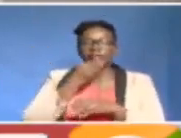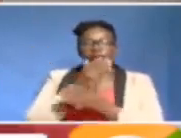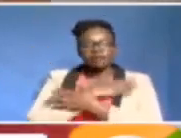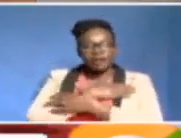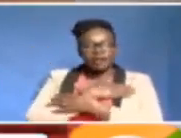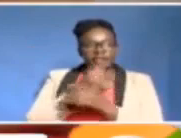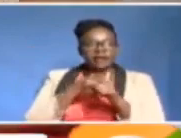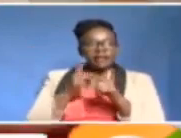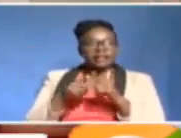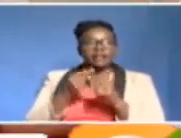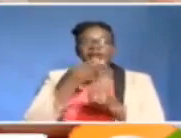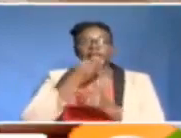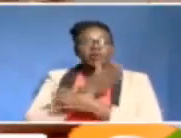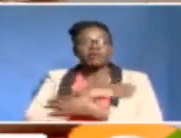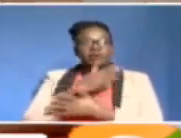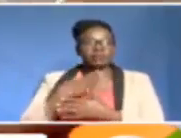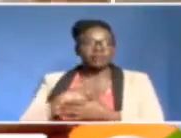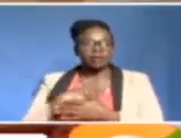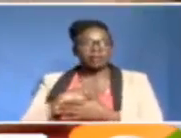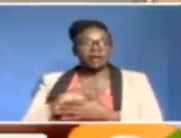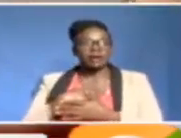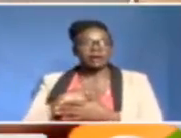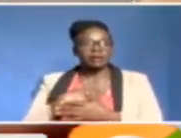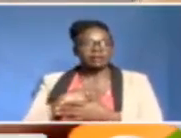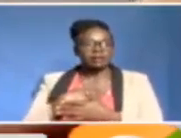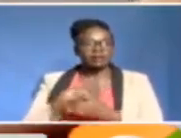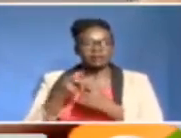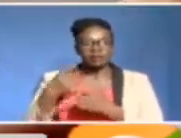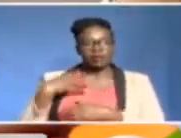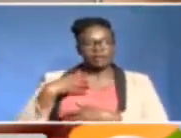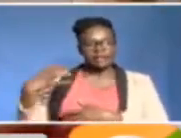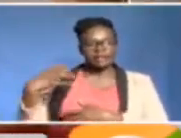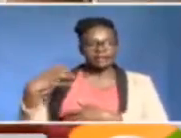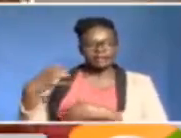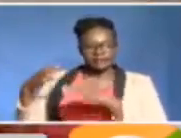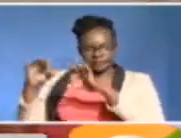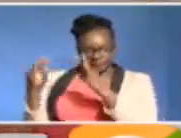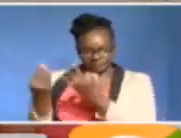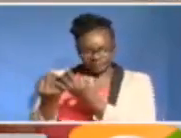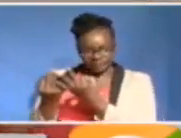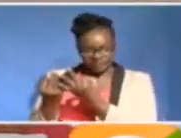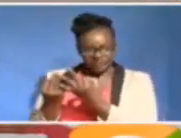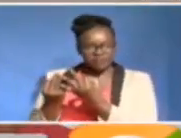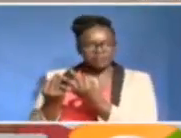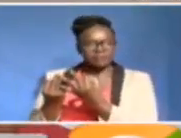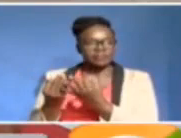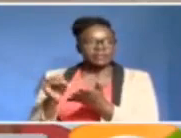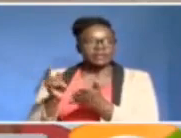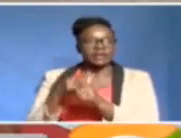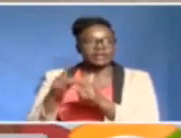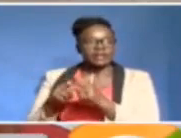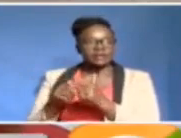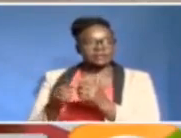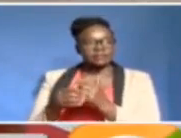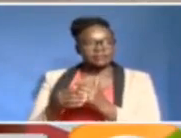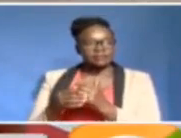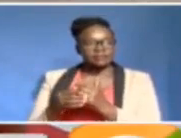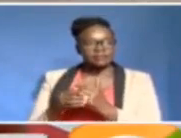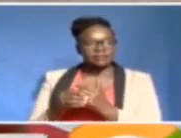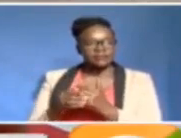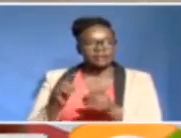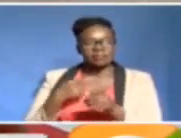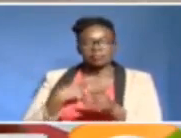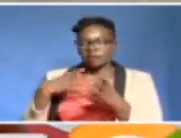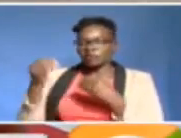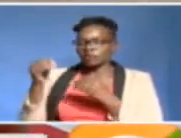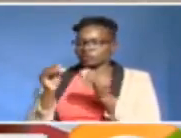from, I've been so lucky to get guys who are from well-off families. So this is what teared me down. Like, okay, I went to meet the parents, and